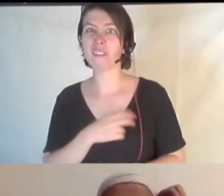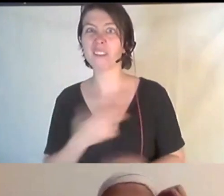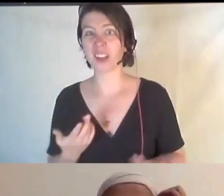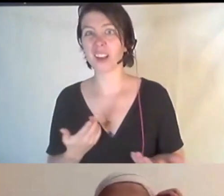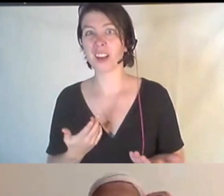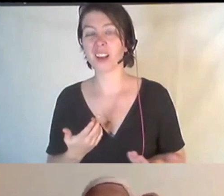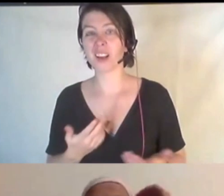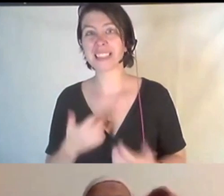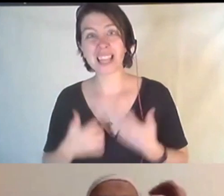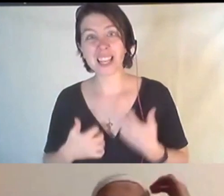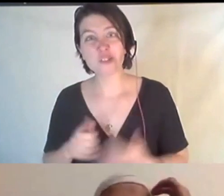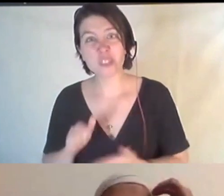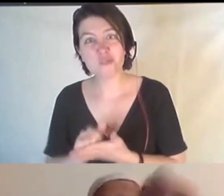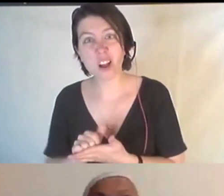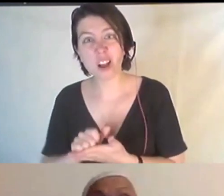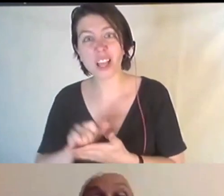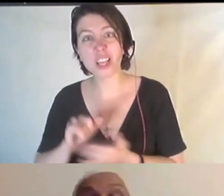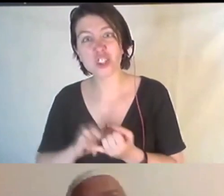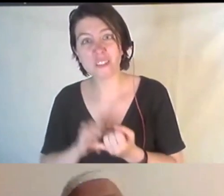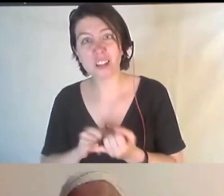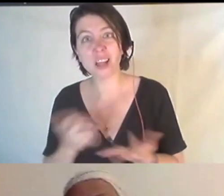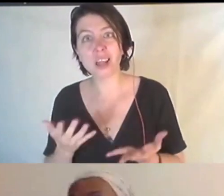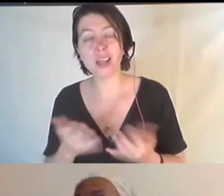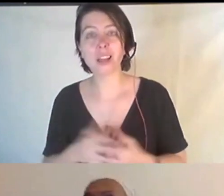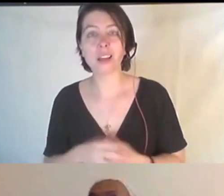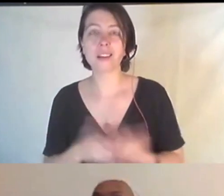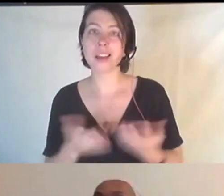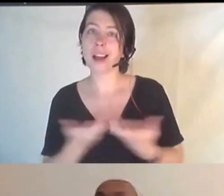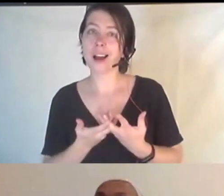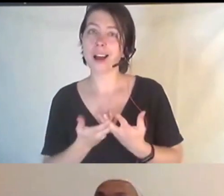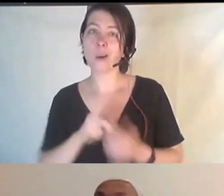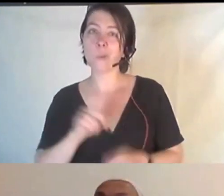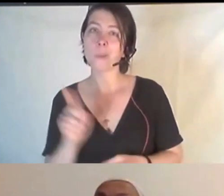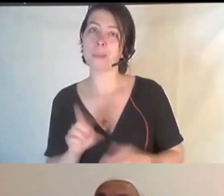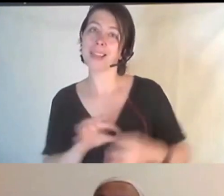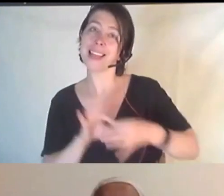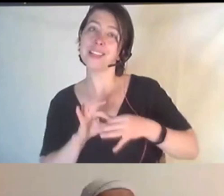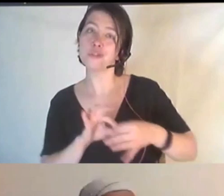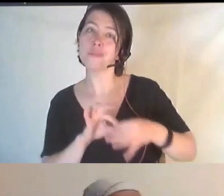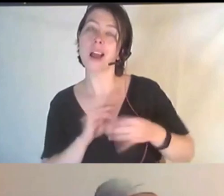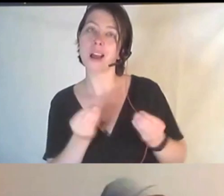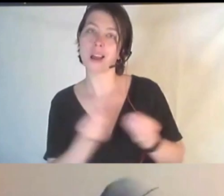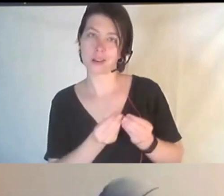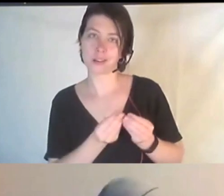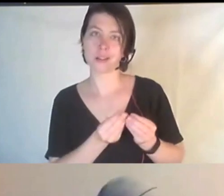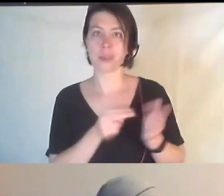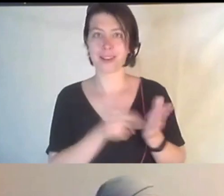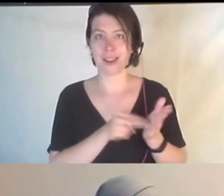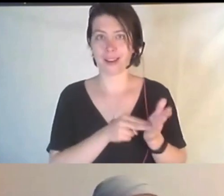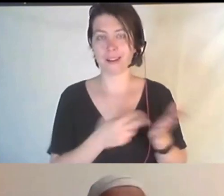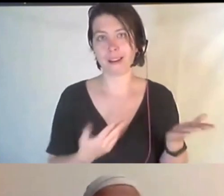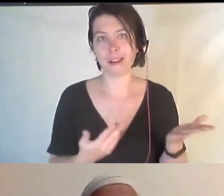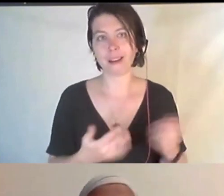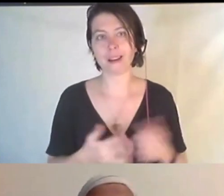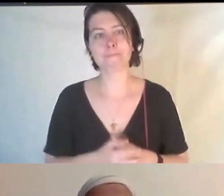And how people interact with Nena herself. Yeah. And people, you know, so when we, I hope